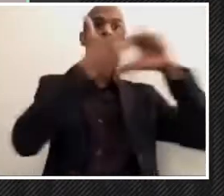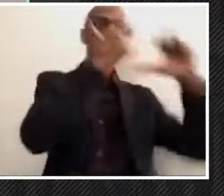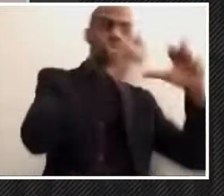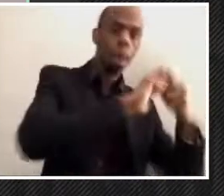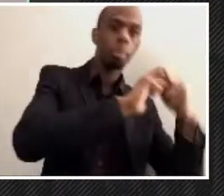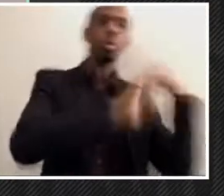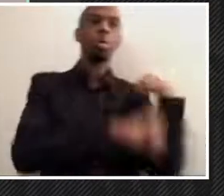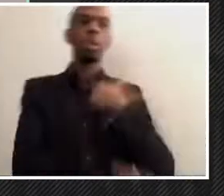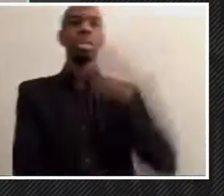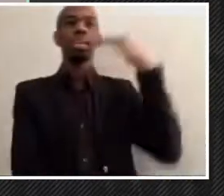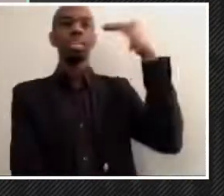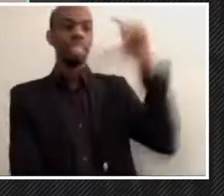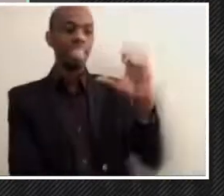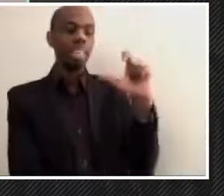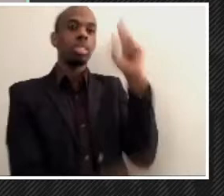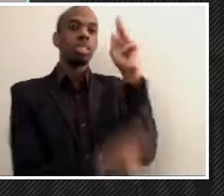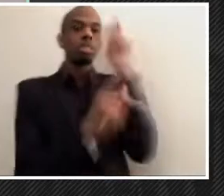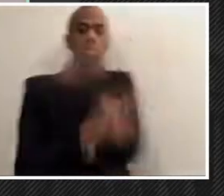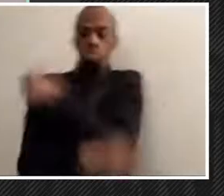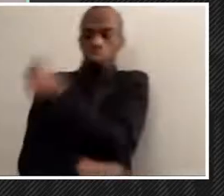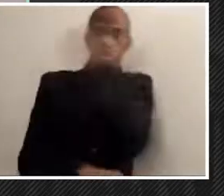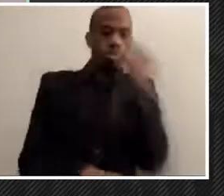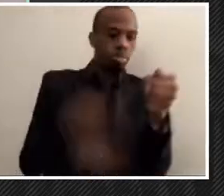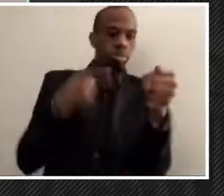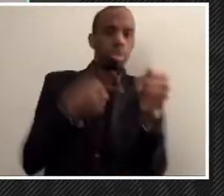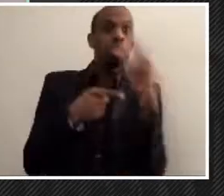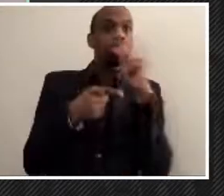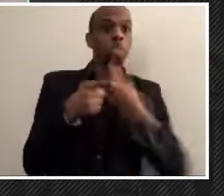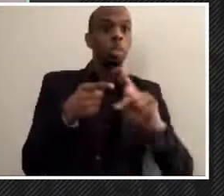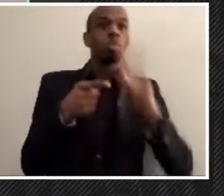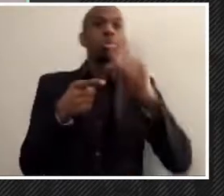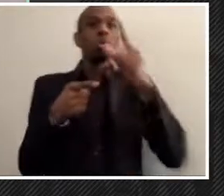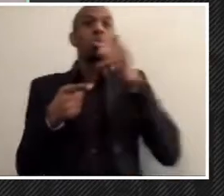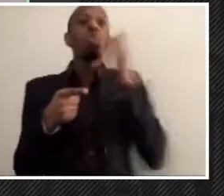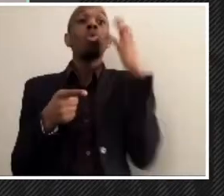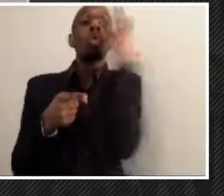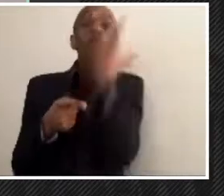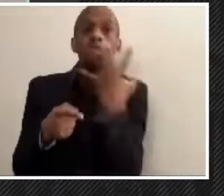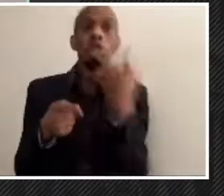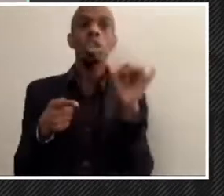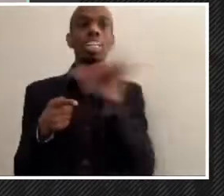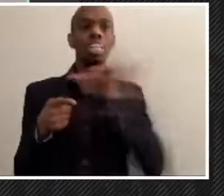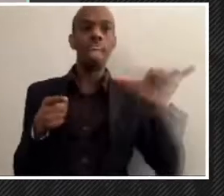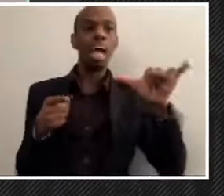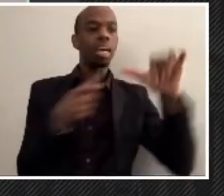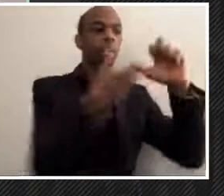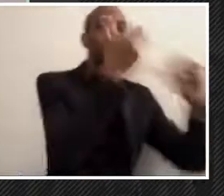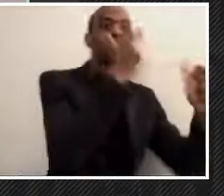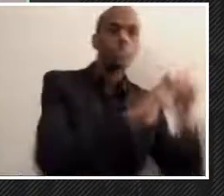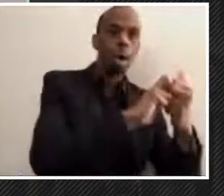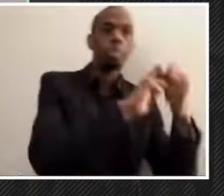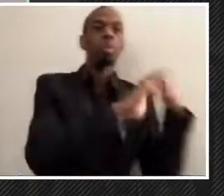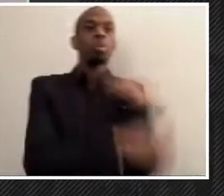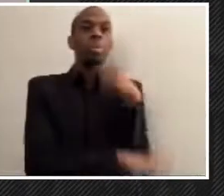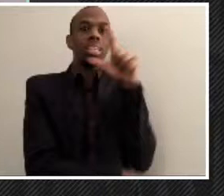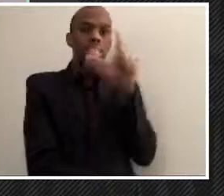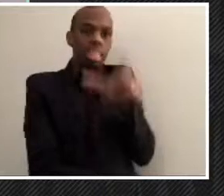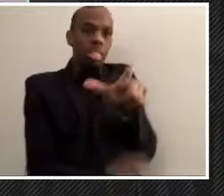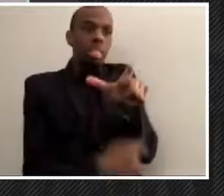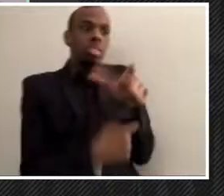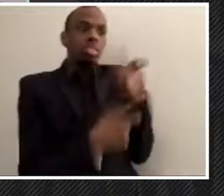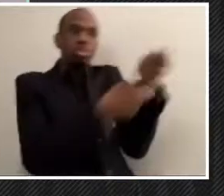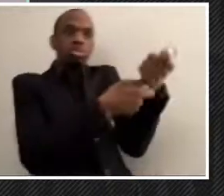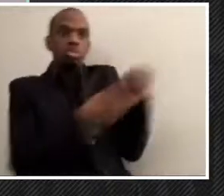as part of the solution. So the folks who look like the issue